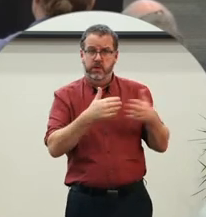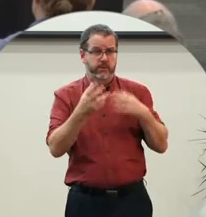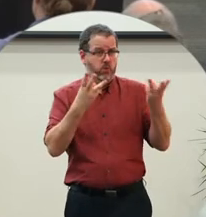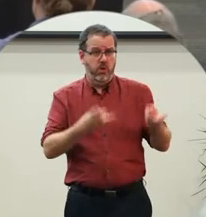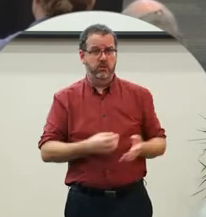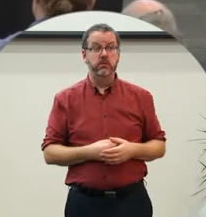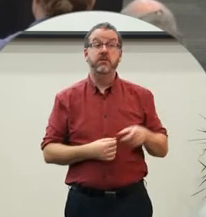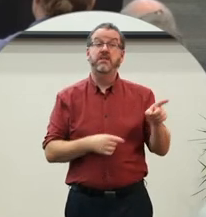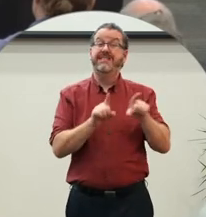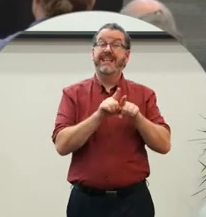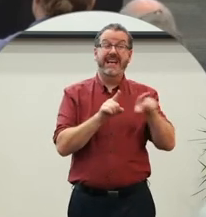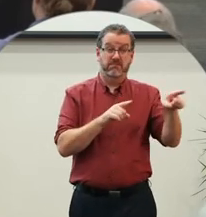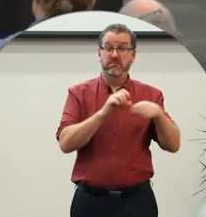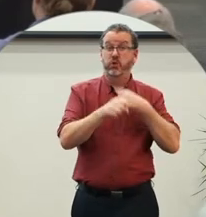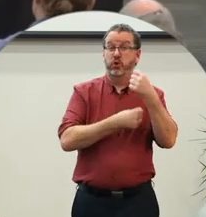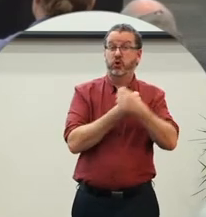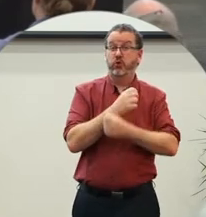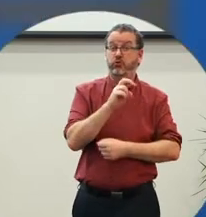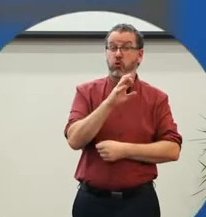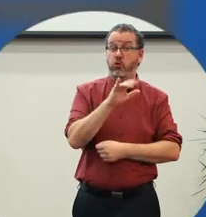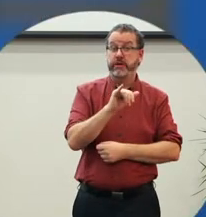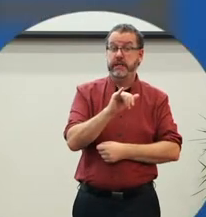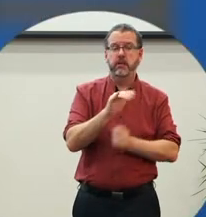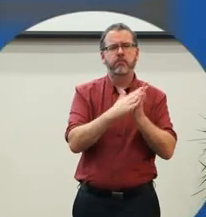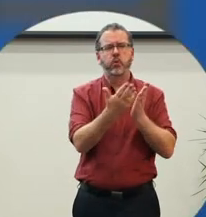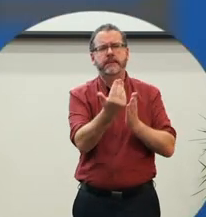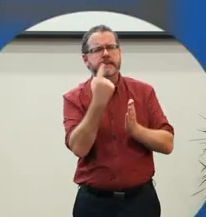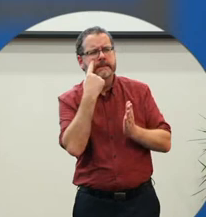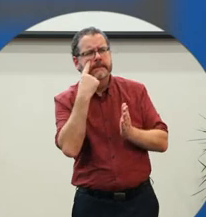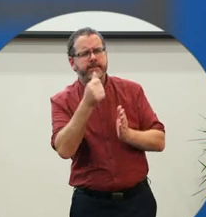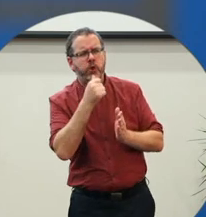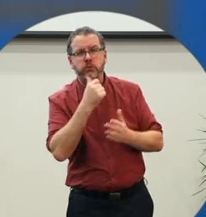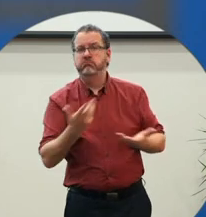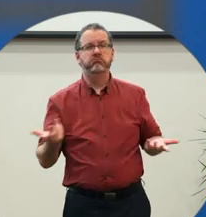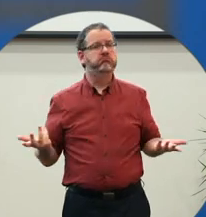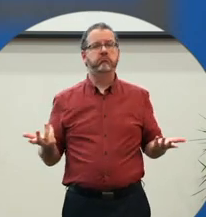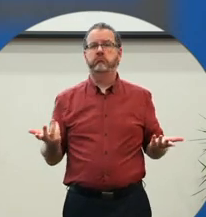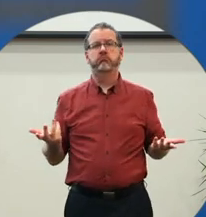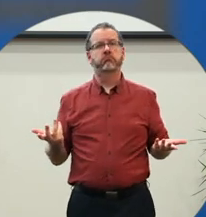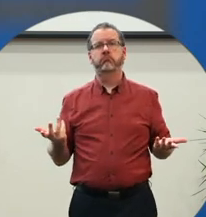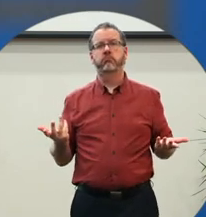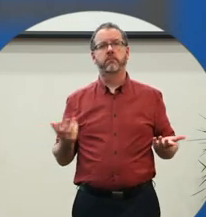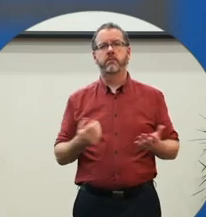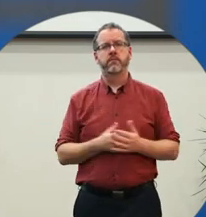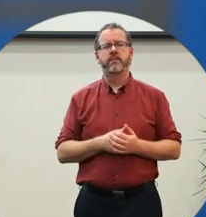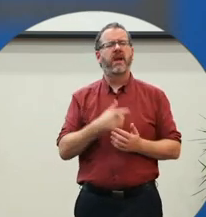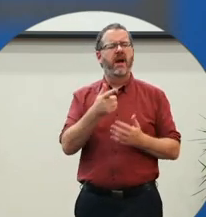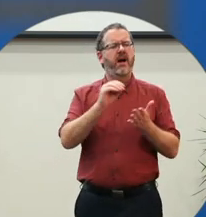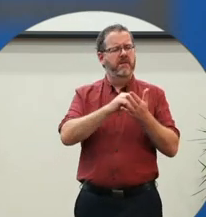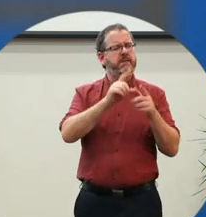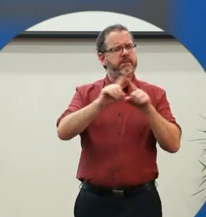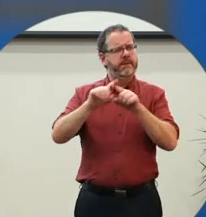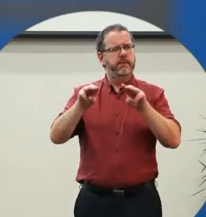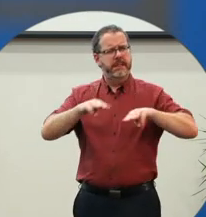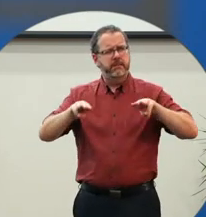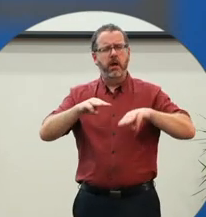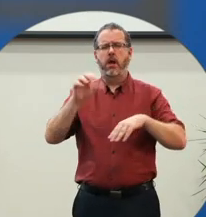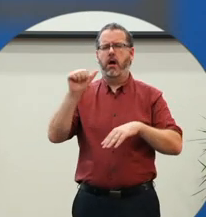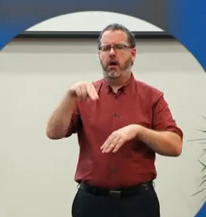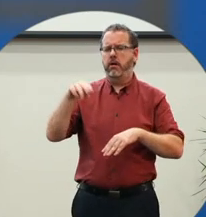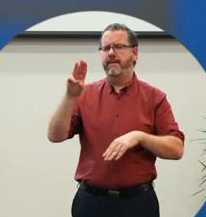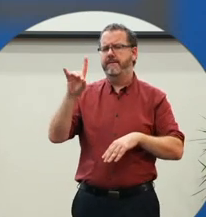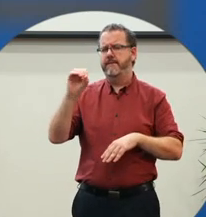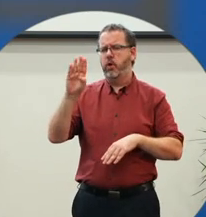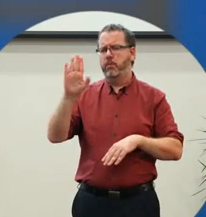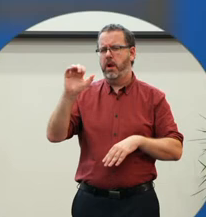with Rory as well. They never asked to see it, or they knew that, you know, there was various people in Unfoblogged and in Sinn Féin who